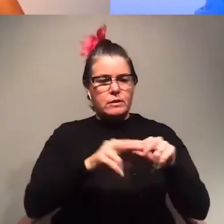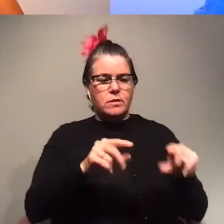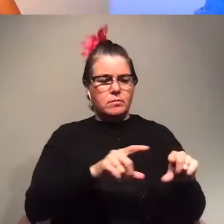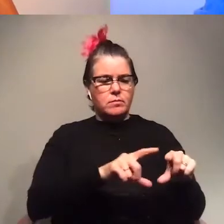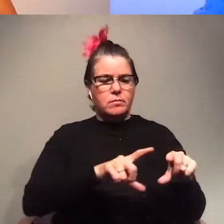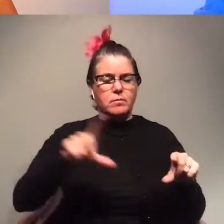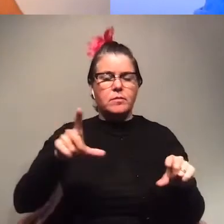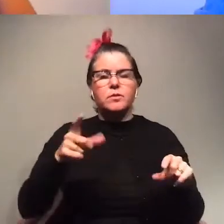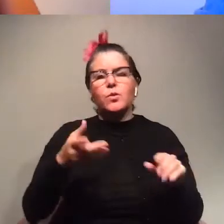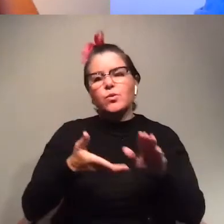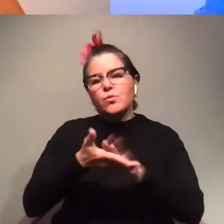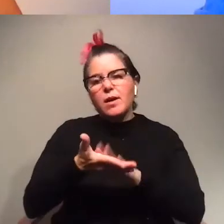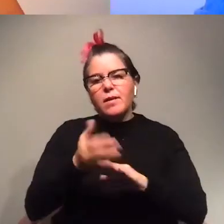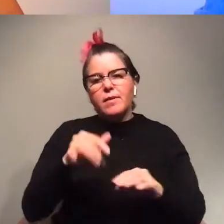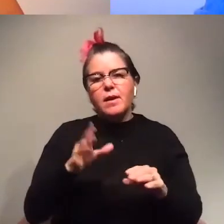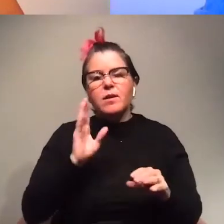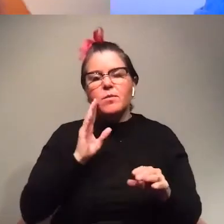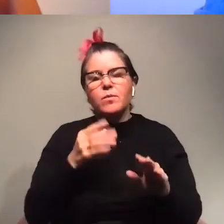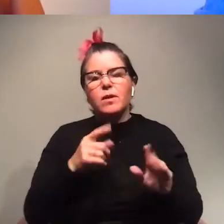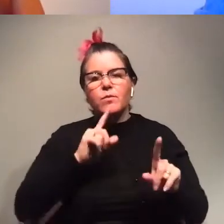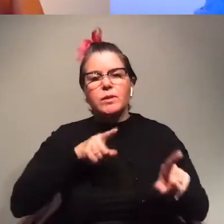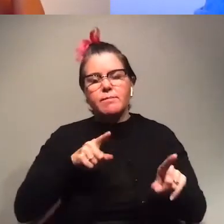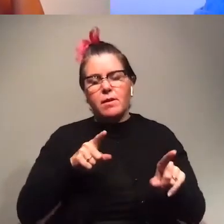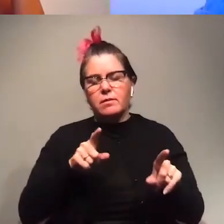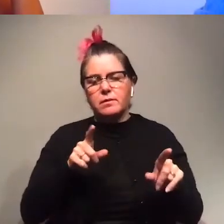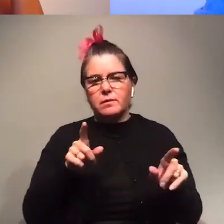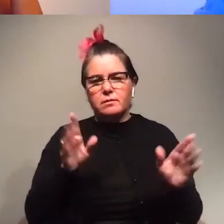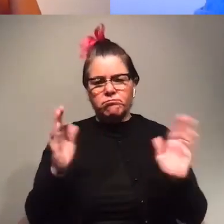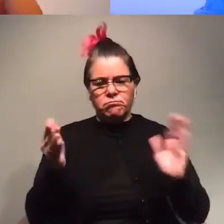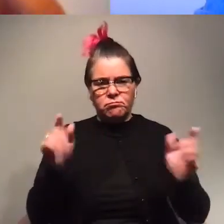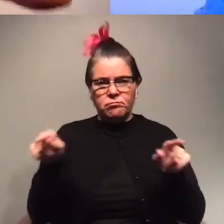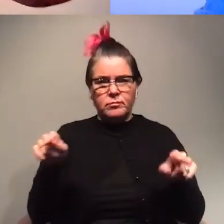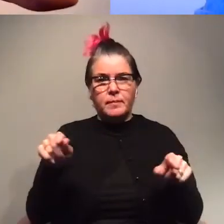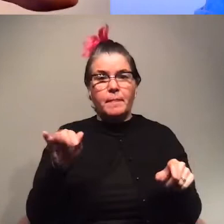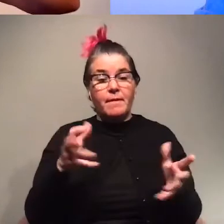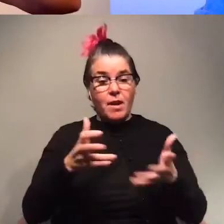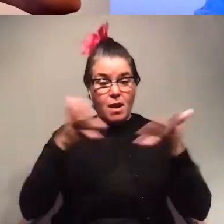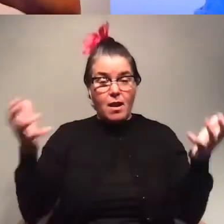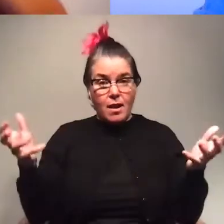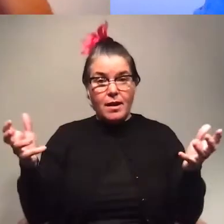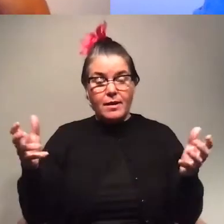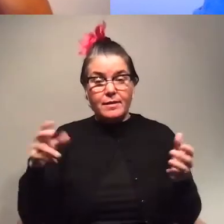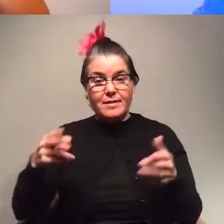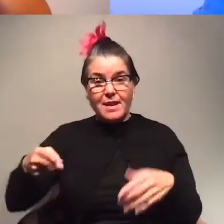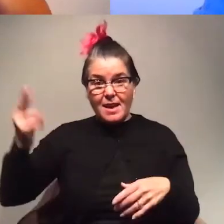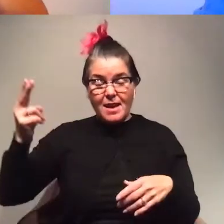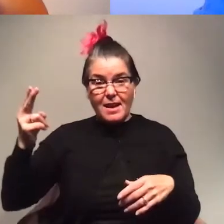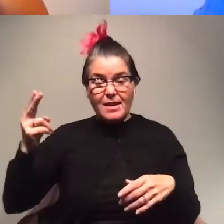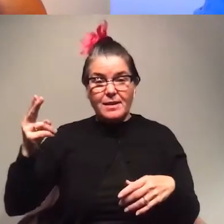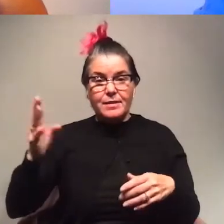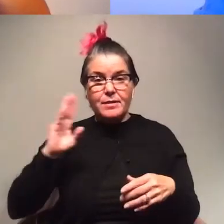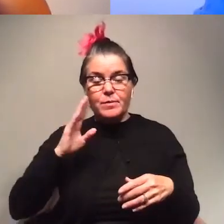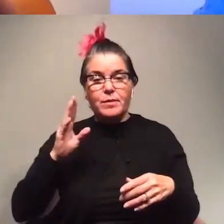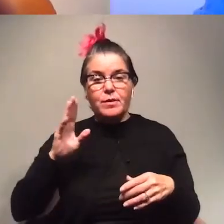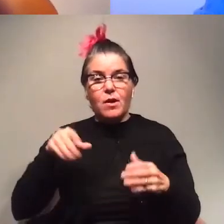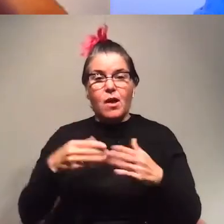run them and it'll give you a response ratio where if you have a lot of it, it's really high, and it'll make, with all of these